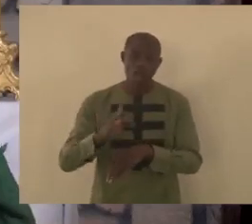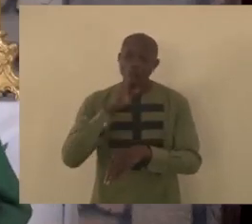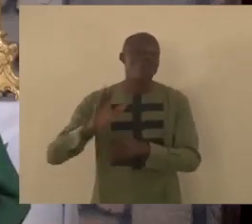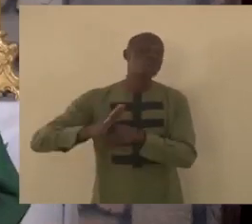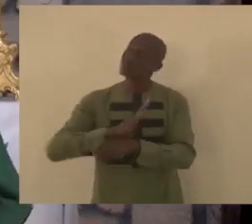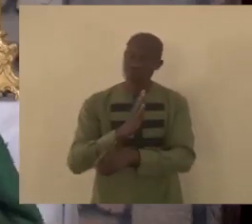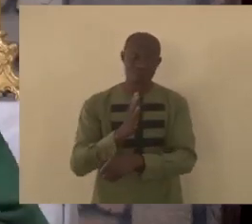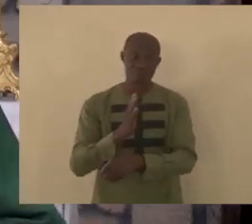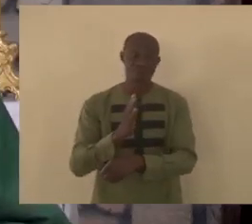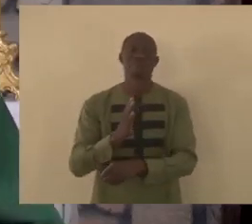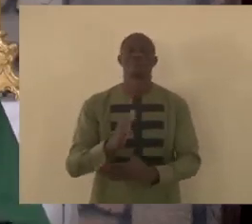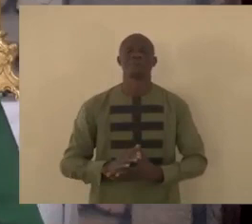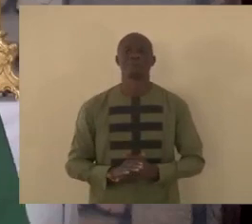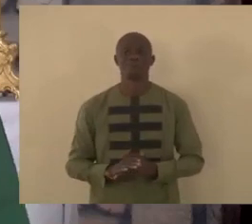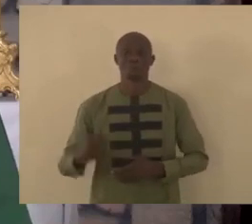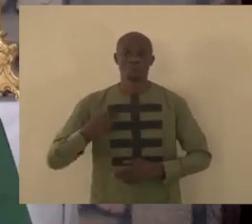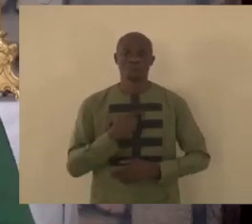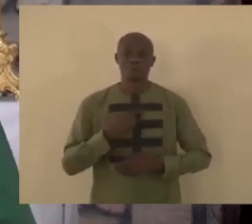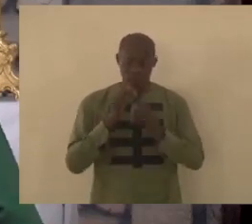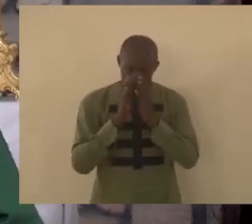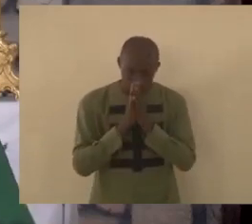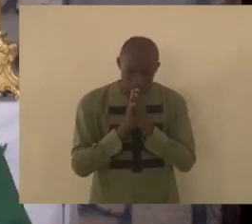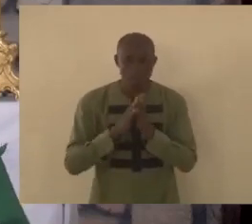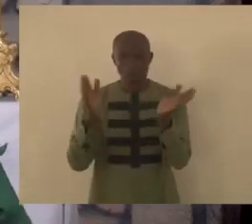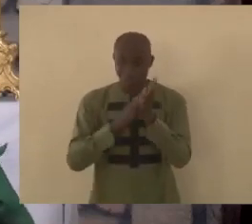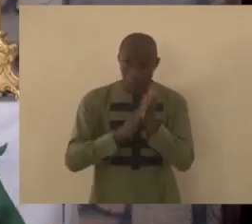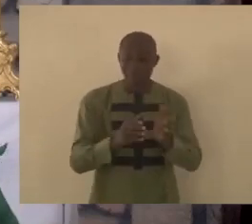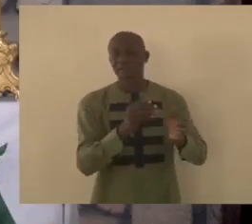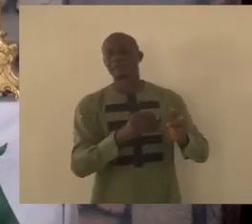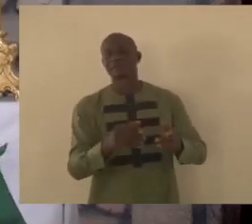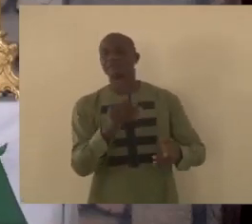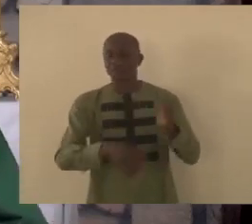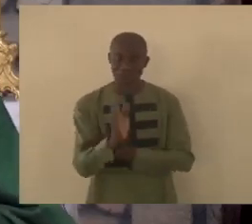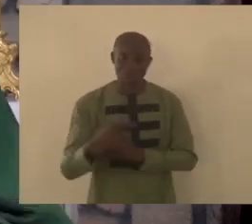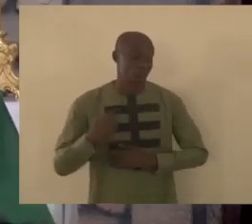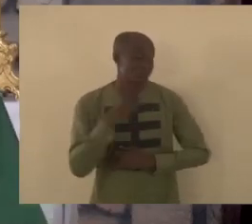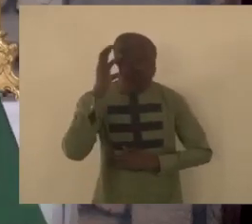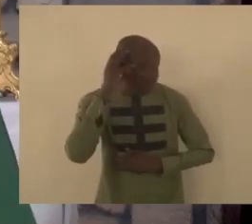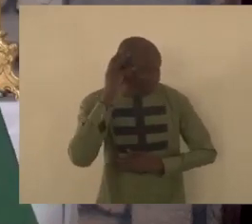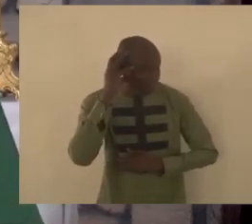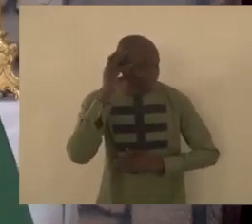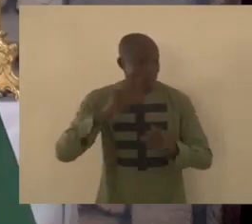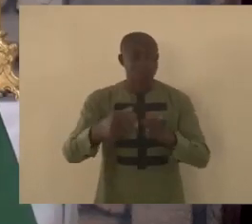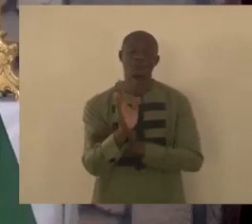are packed full. We pray, we praise God, we hear the word of